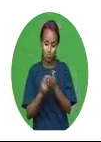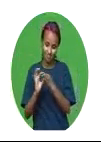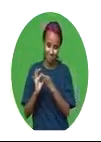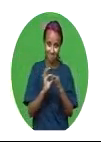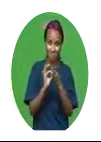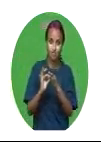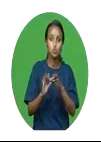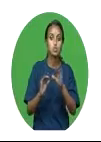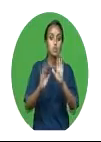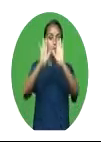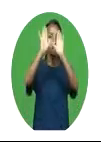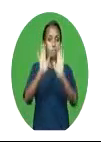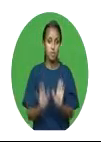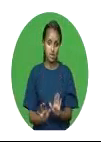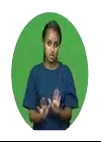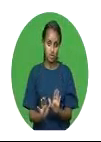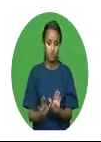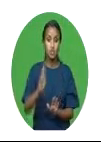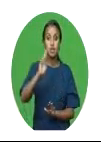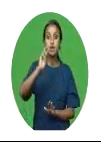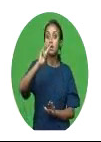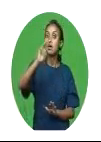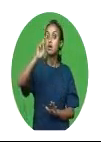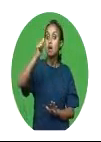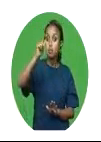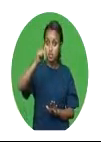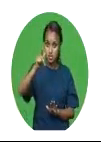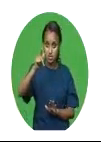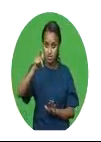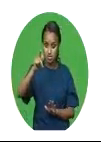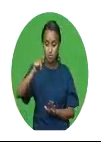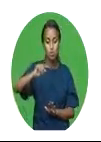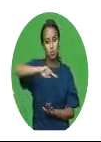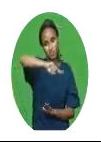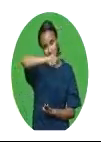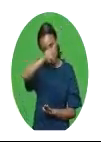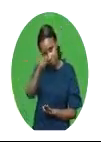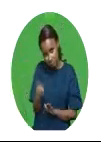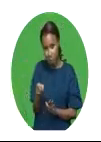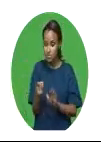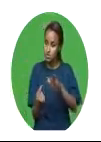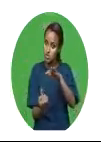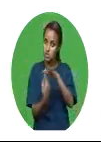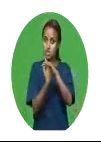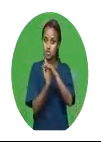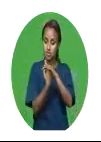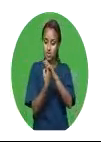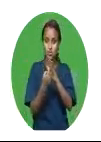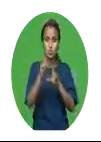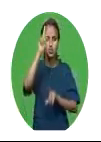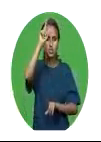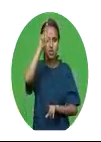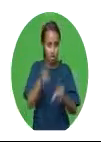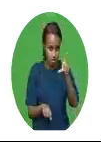plane. A wrapped surface is curved ruled surface generated by a straight